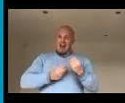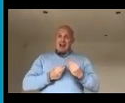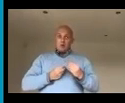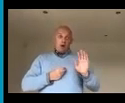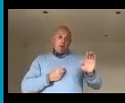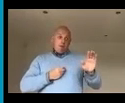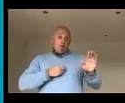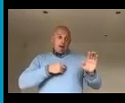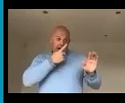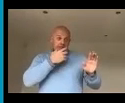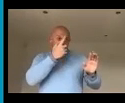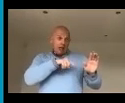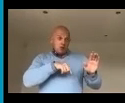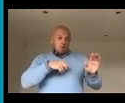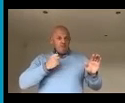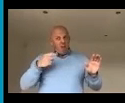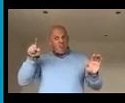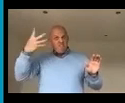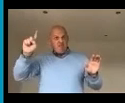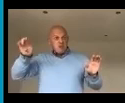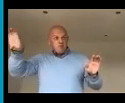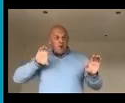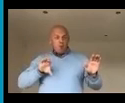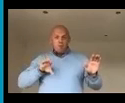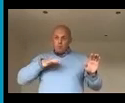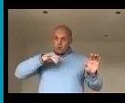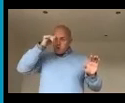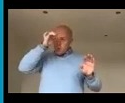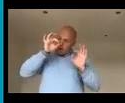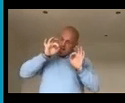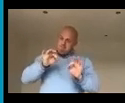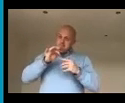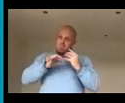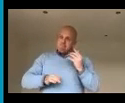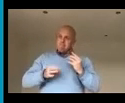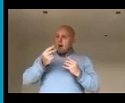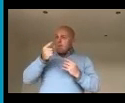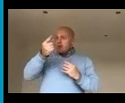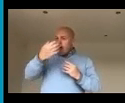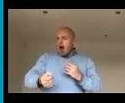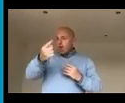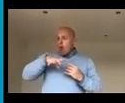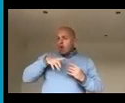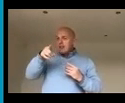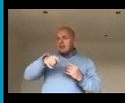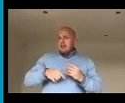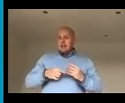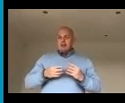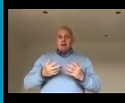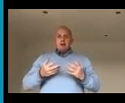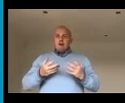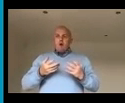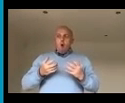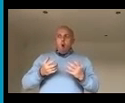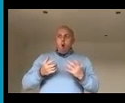in, but we want to know how much you need, how much you've already got, how much else is coming